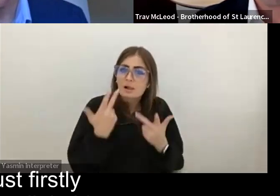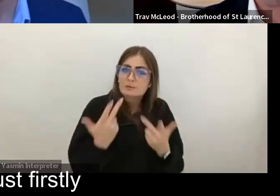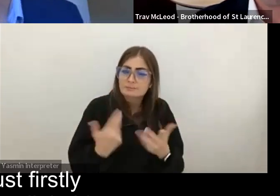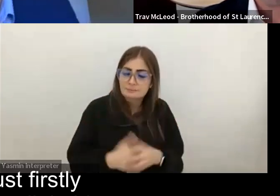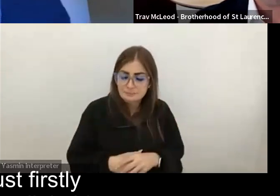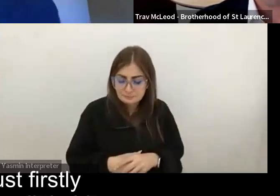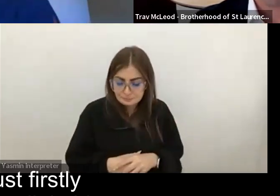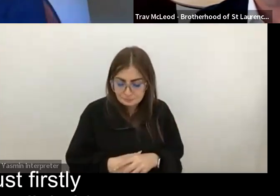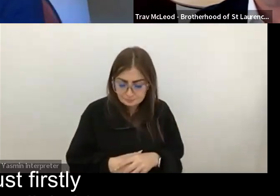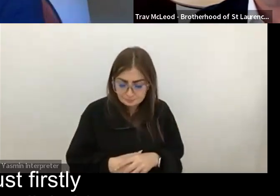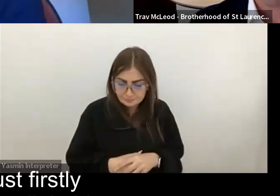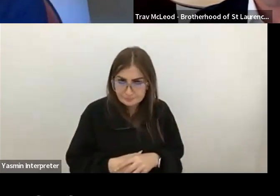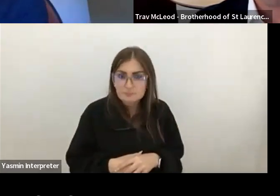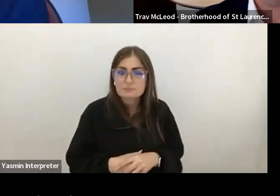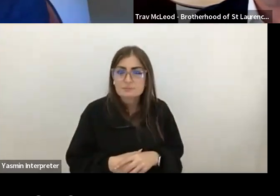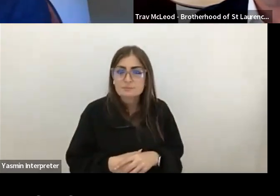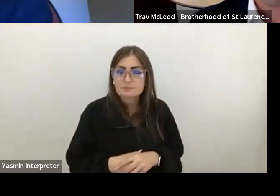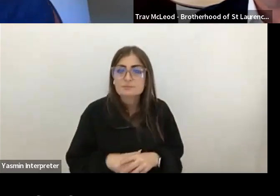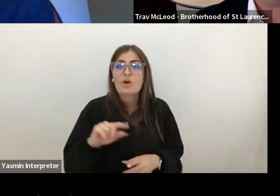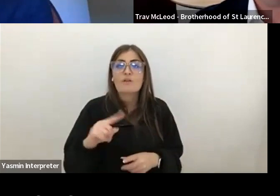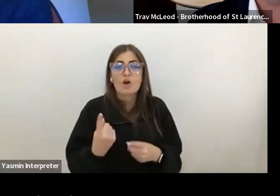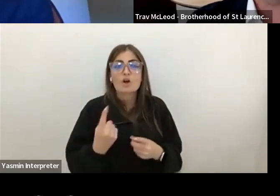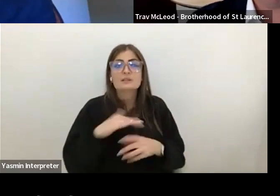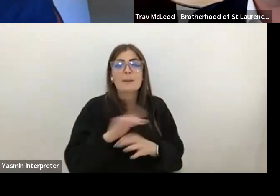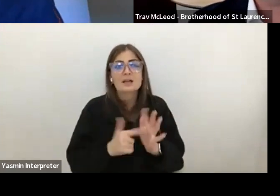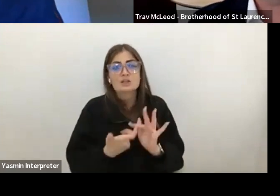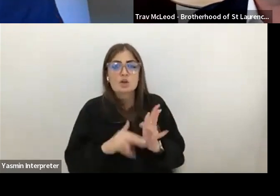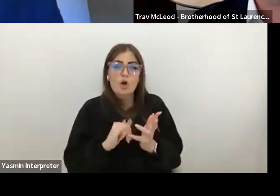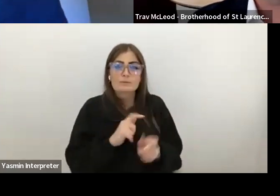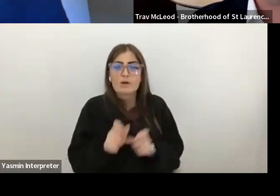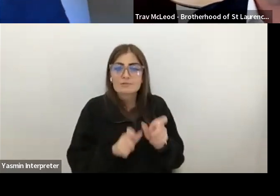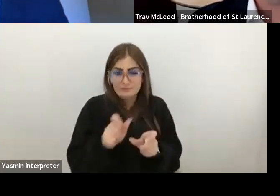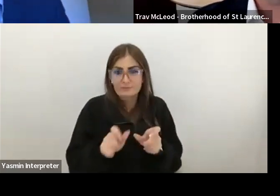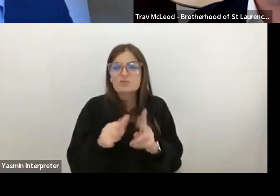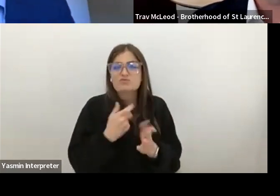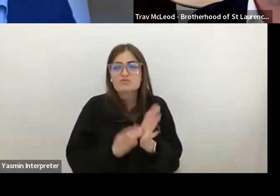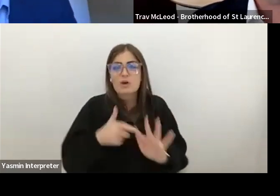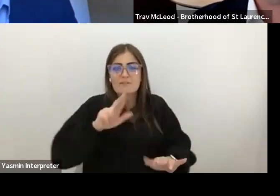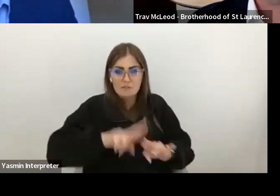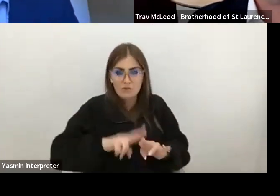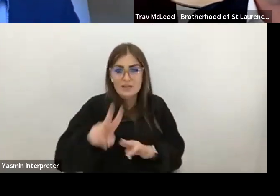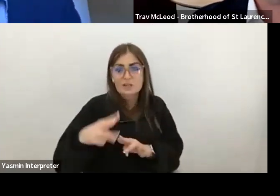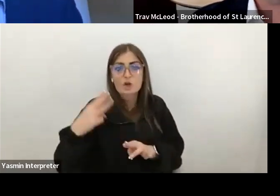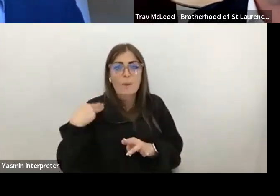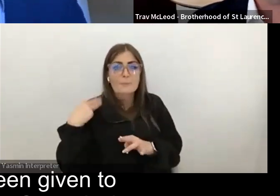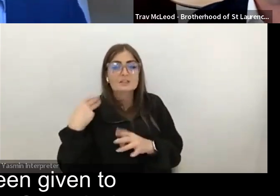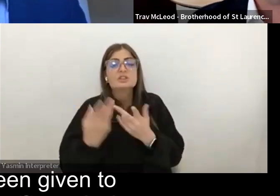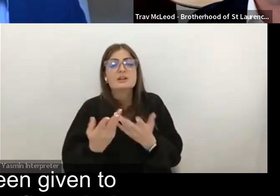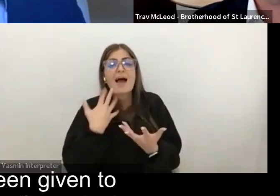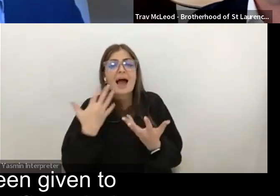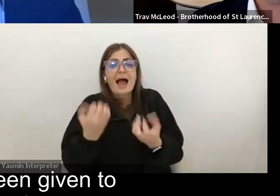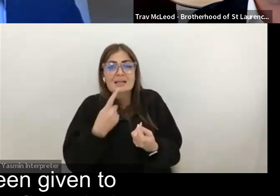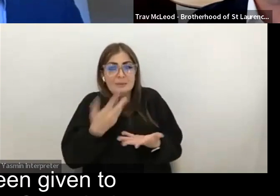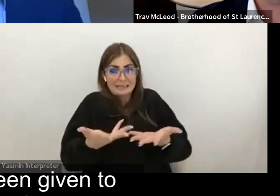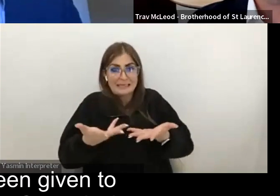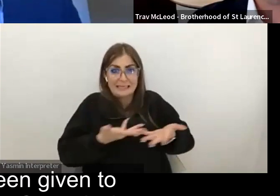just firstly like to say a little bit about the terms of reference that the Productivity Commission has been, that have been